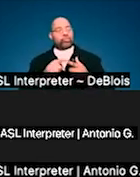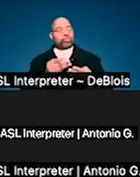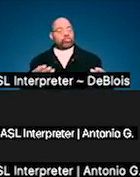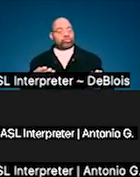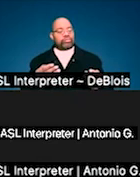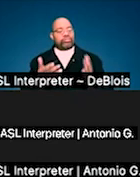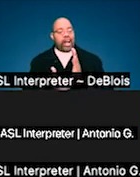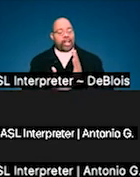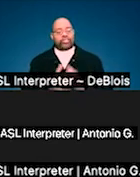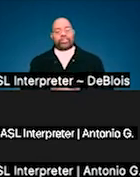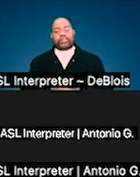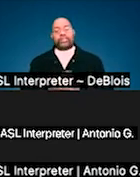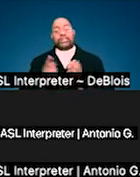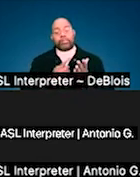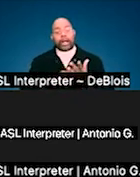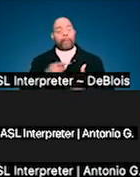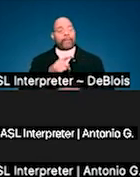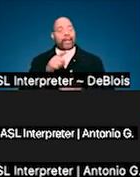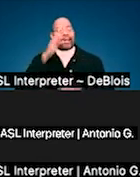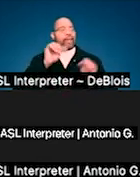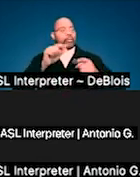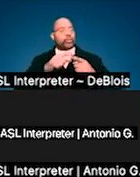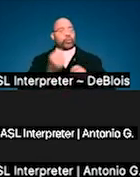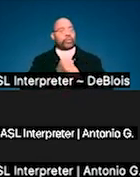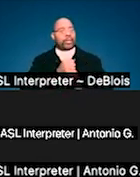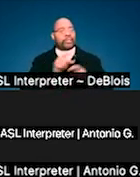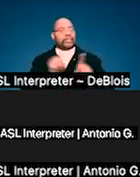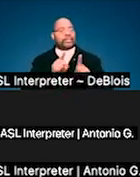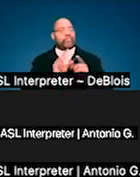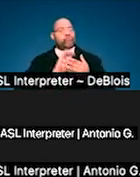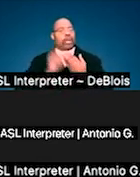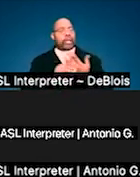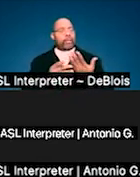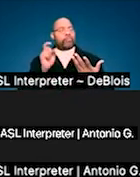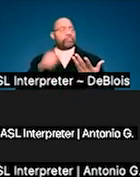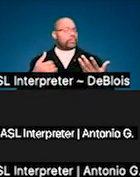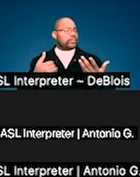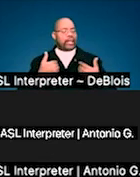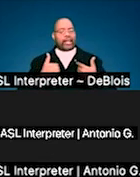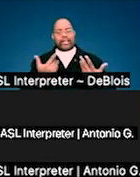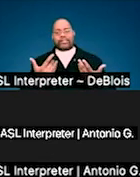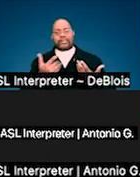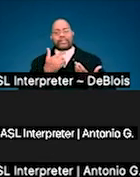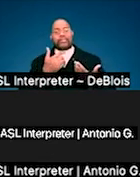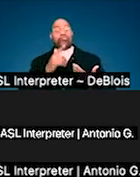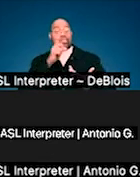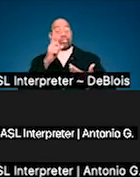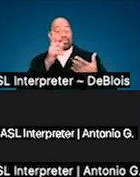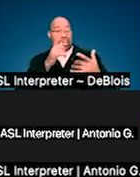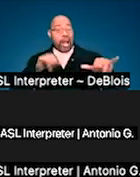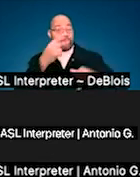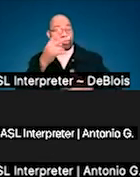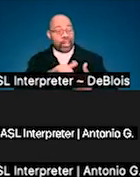and technologies. In some cases, they are never able to access the same curriculum. That there has to be, it's not uncommon